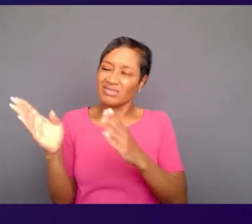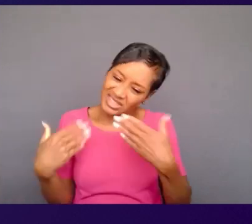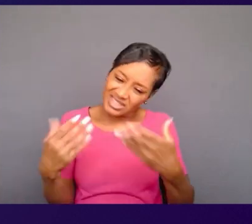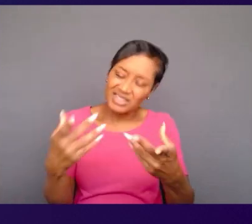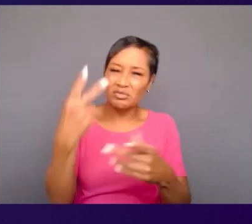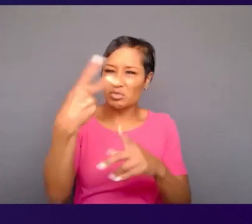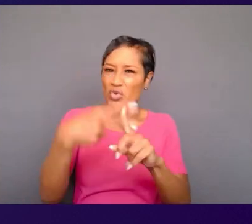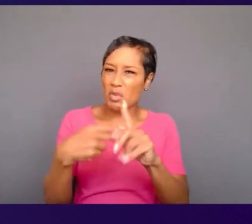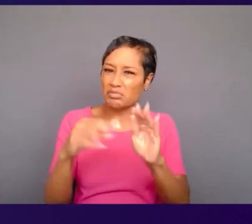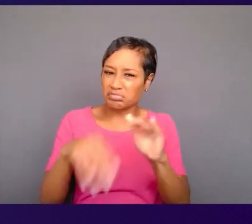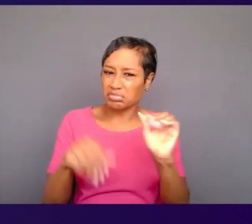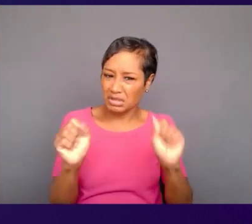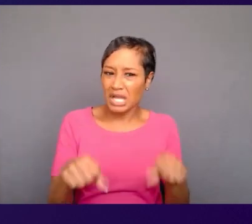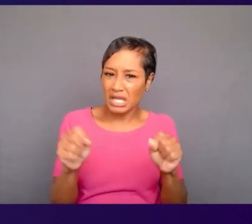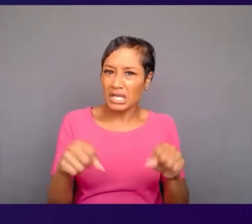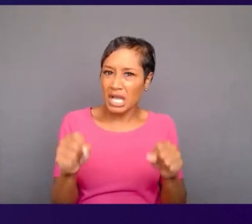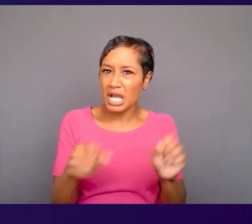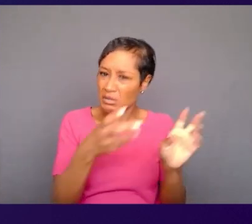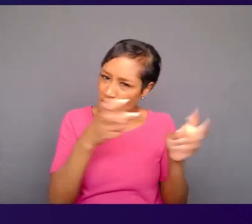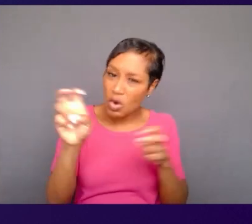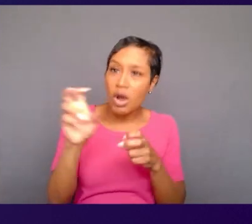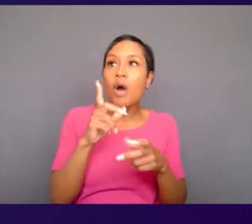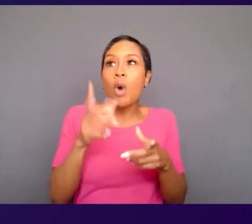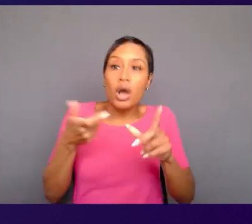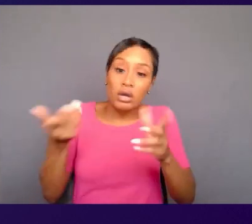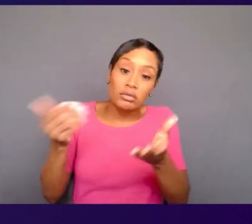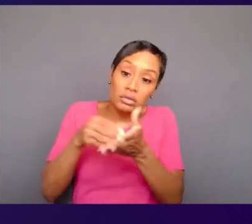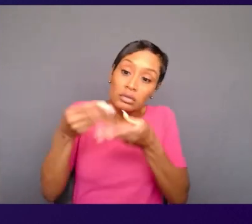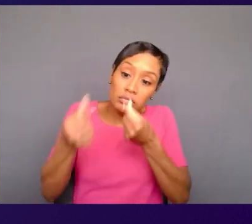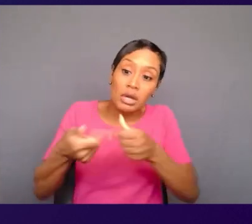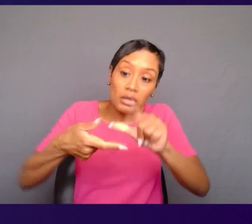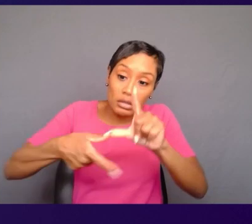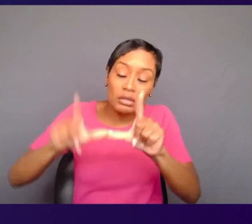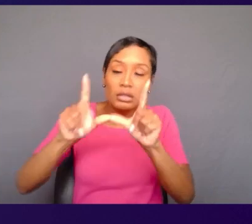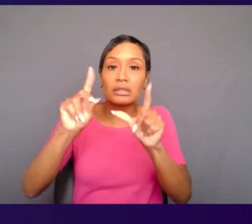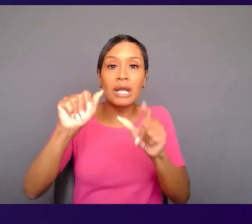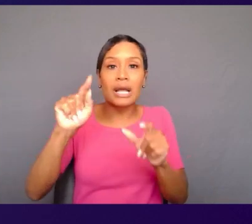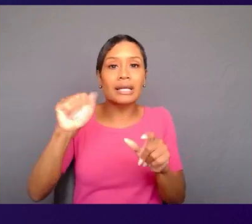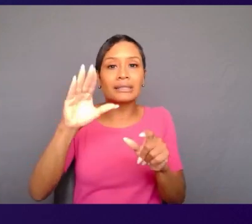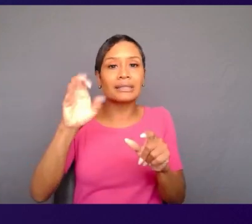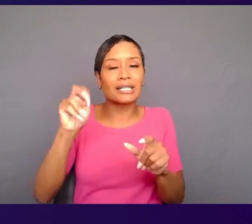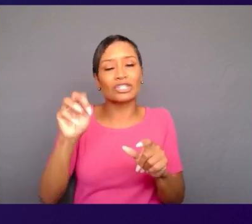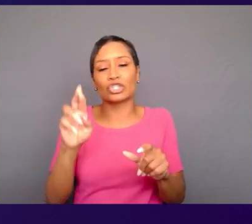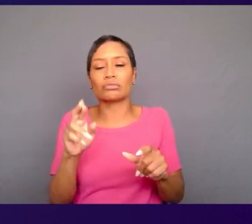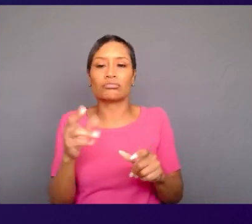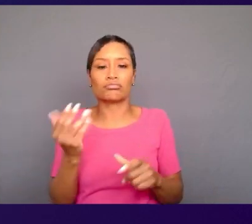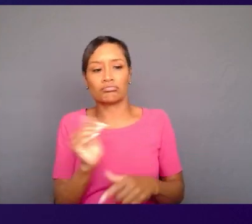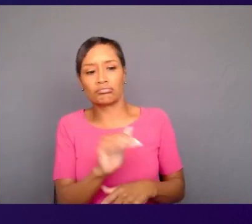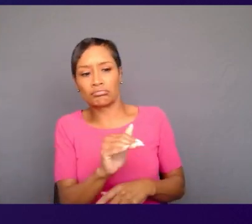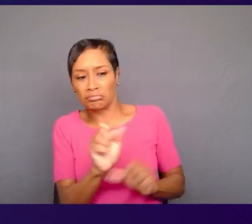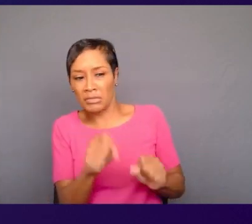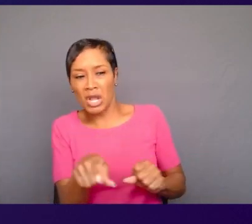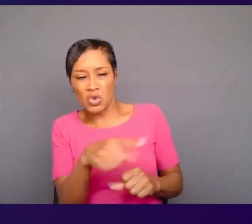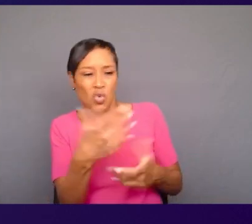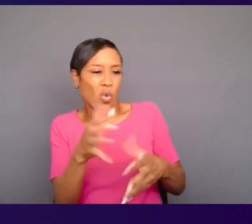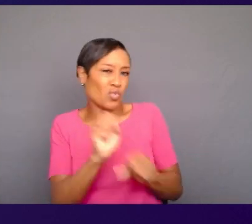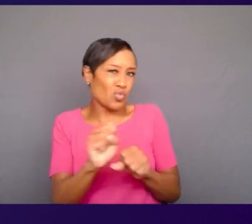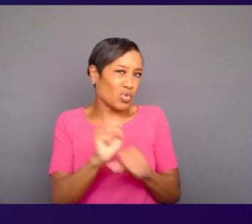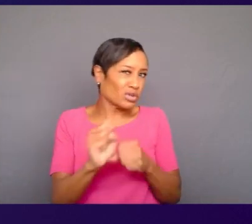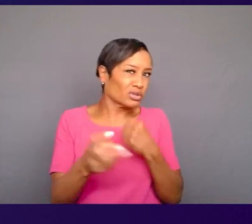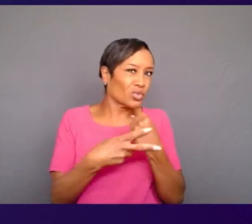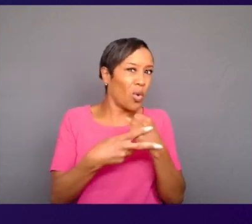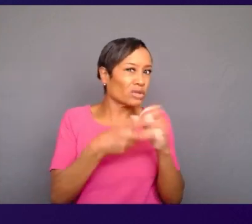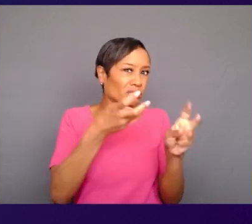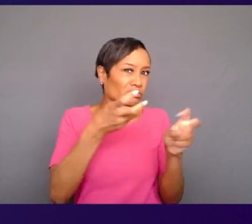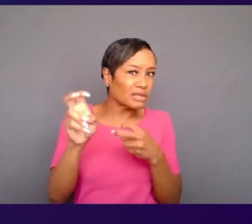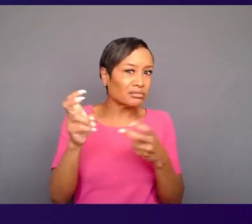months before we have to renew that data center lease? They didn't want to have to do that. And so they asked us, you guys are already working on this storage migration. Can